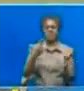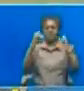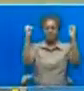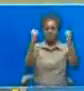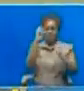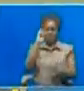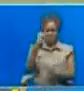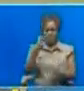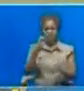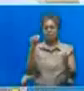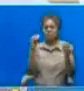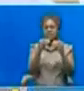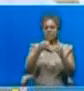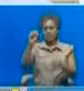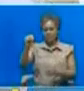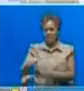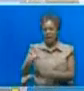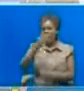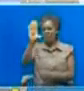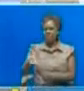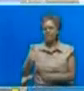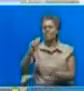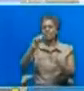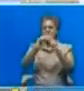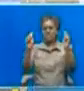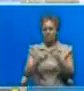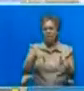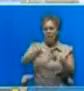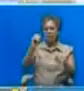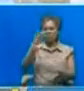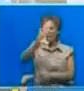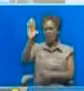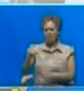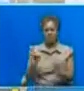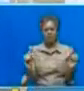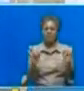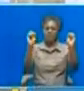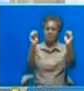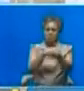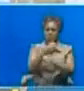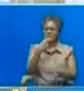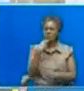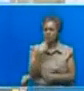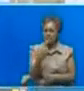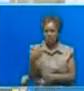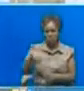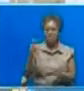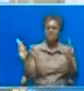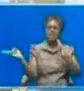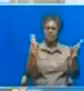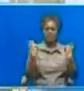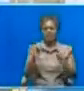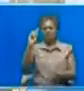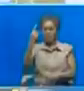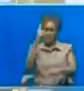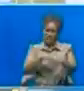it, we've just been playing against African teams. We've not played outside Europe. So I cannot say that we are not up to the game. This is the first time we